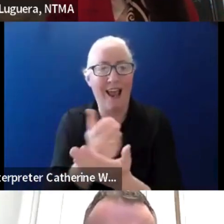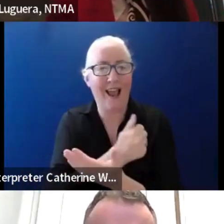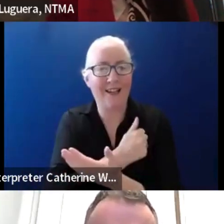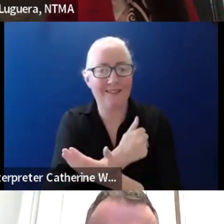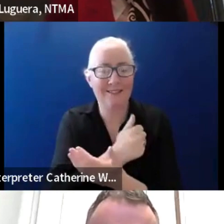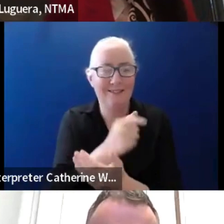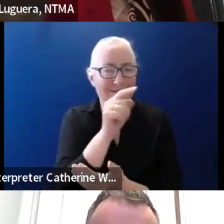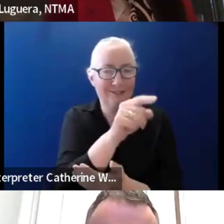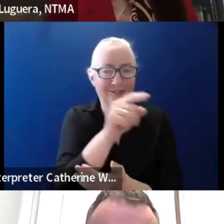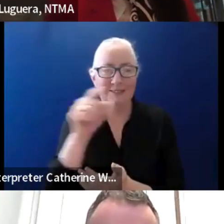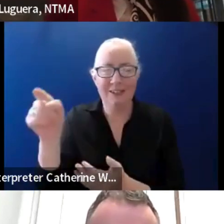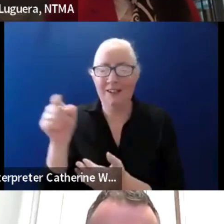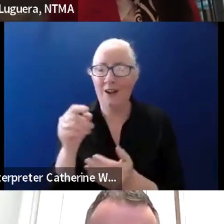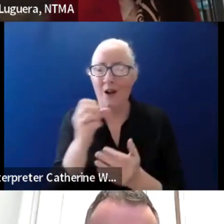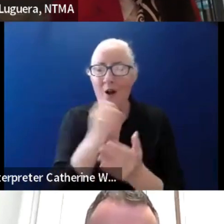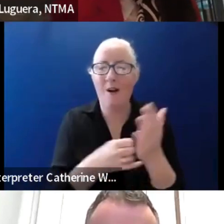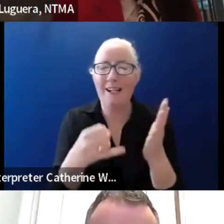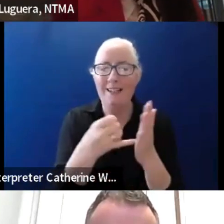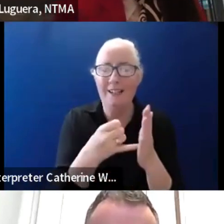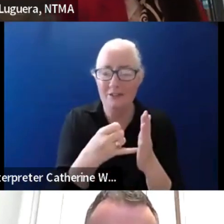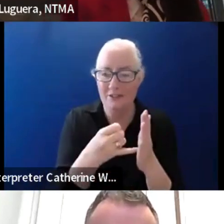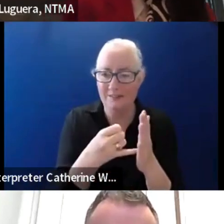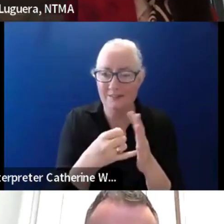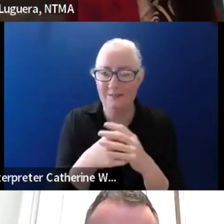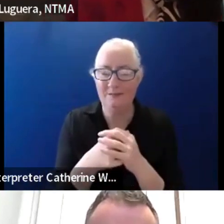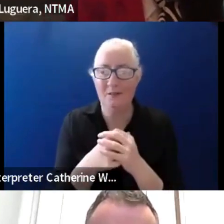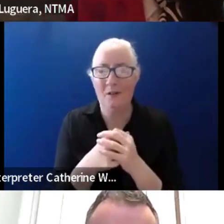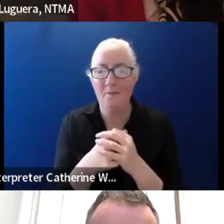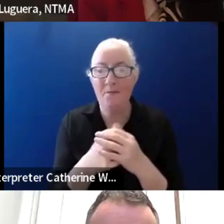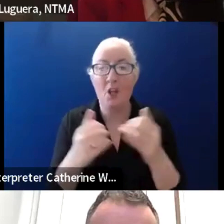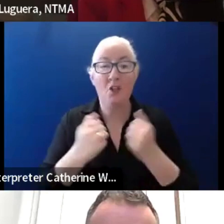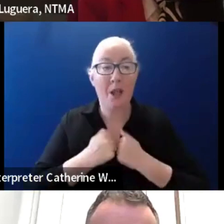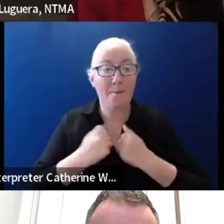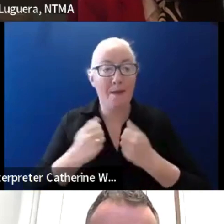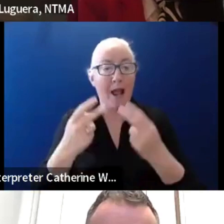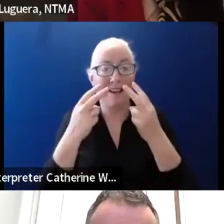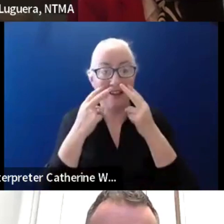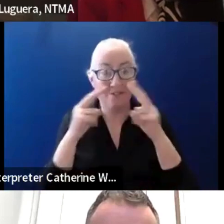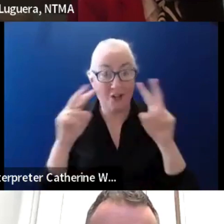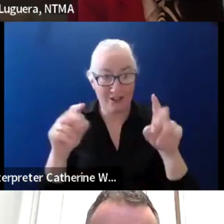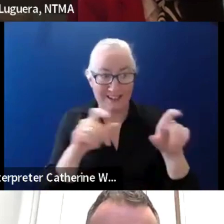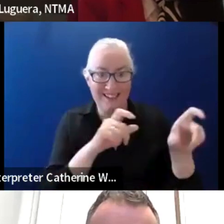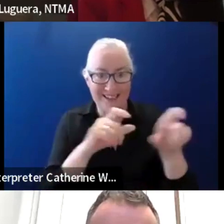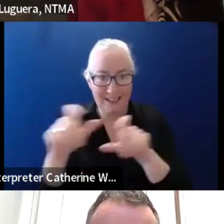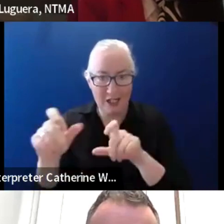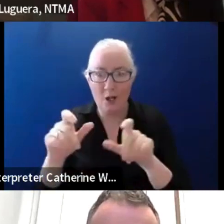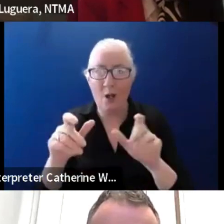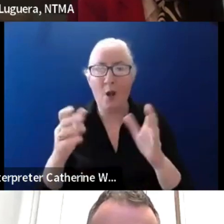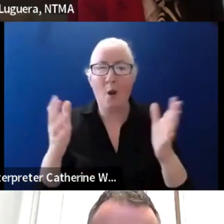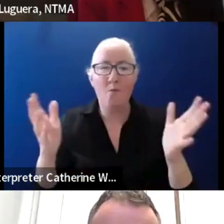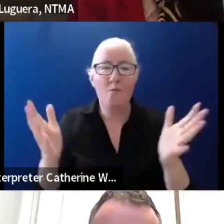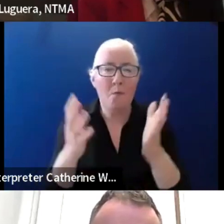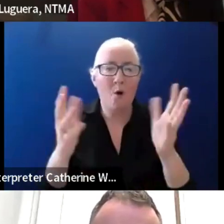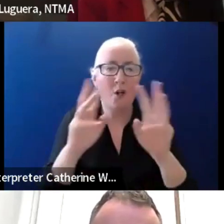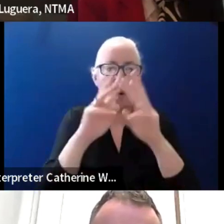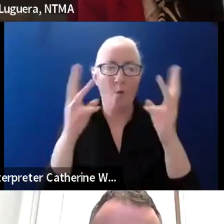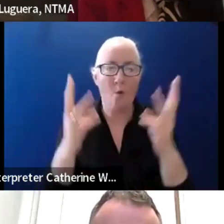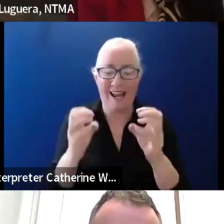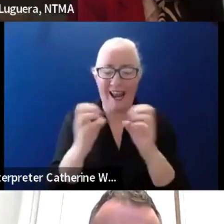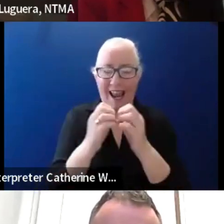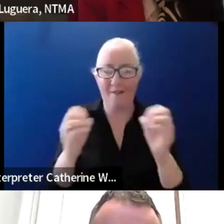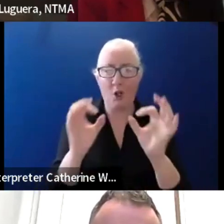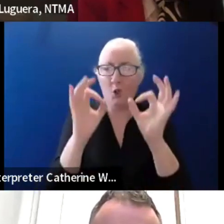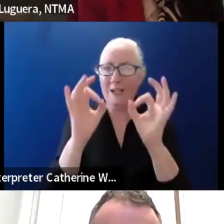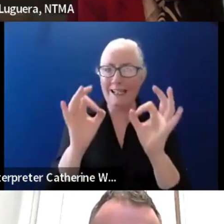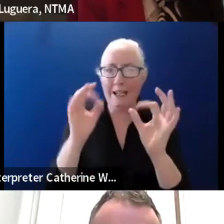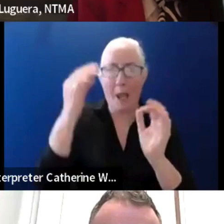few organizations. Ultimately, my vision was, and it still is, to promote a world where every unique